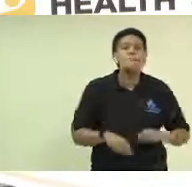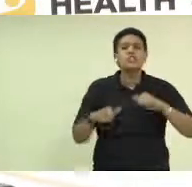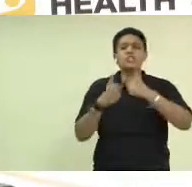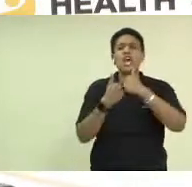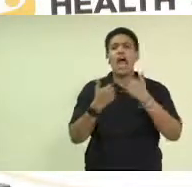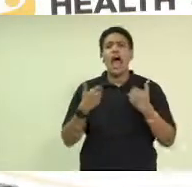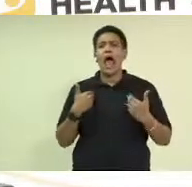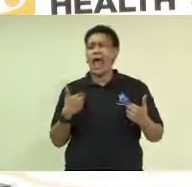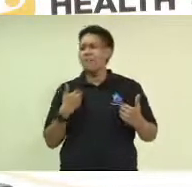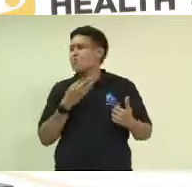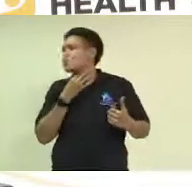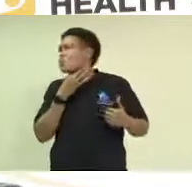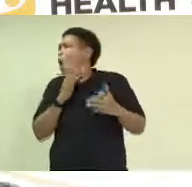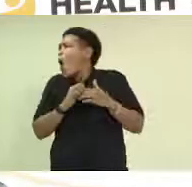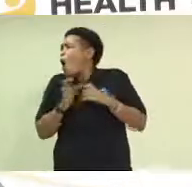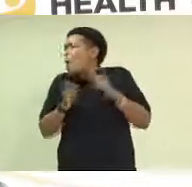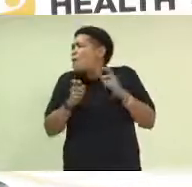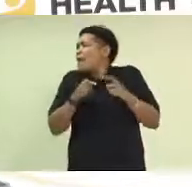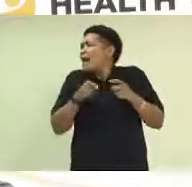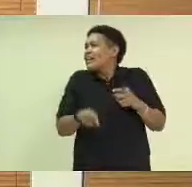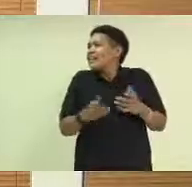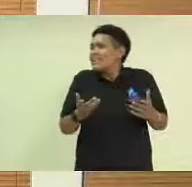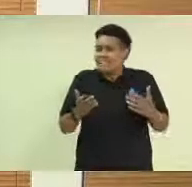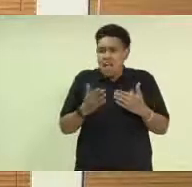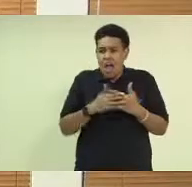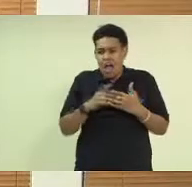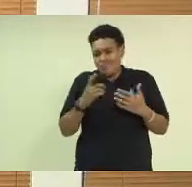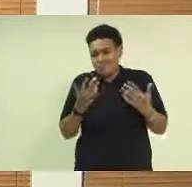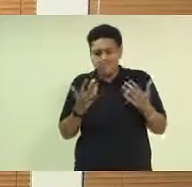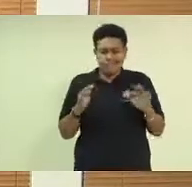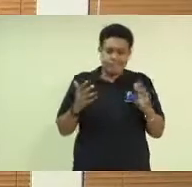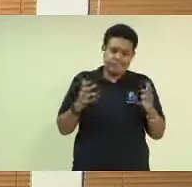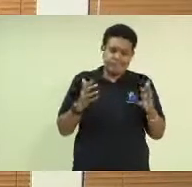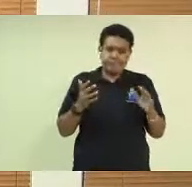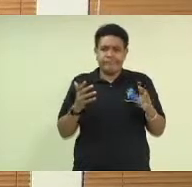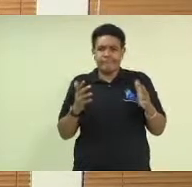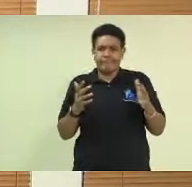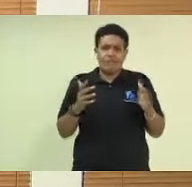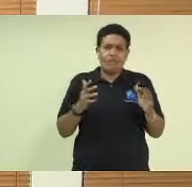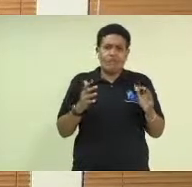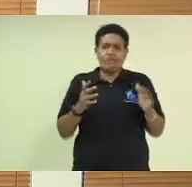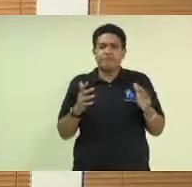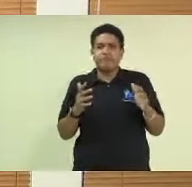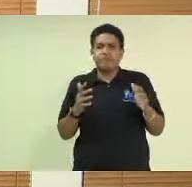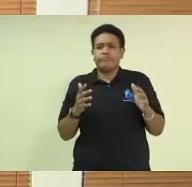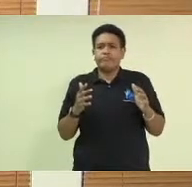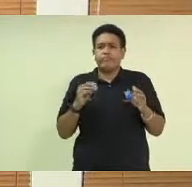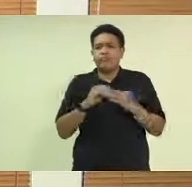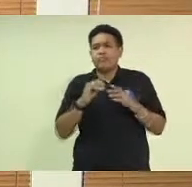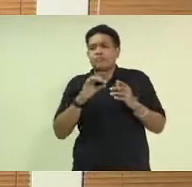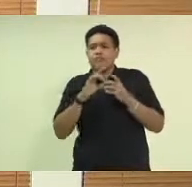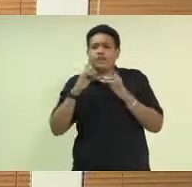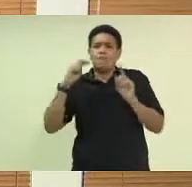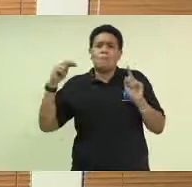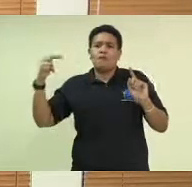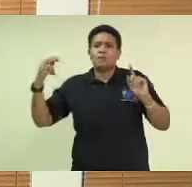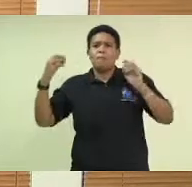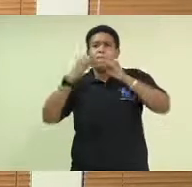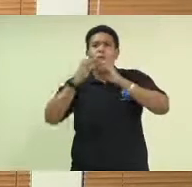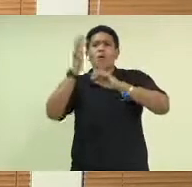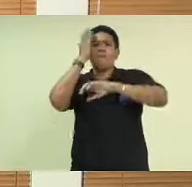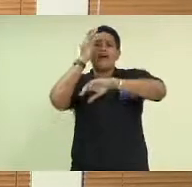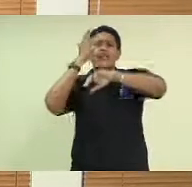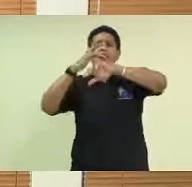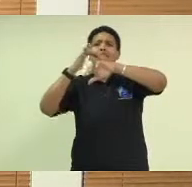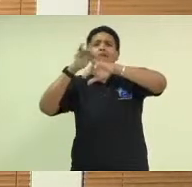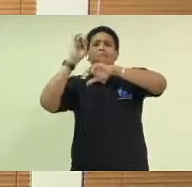we deal with this on a base on in the context of having more beds for